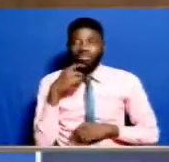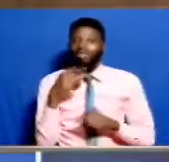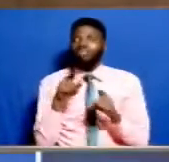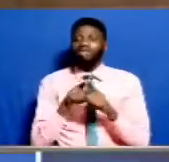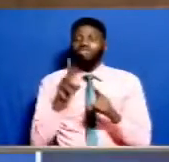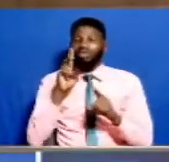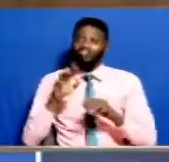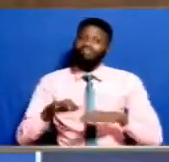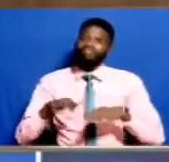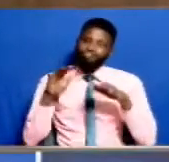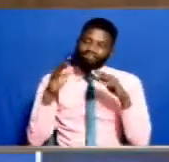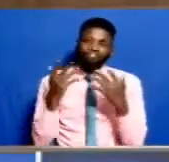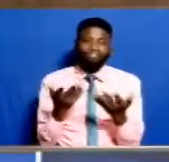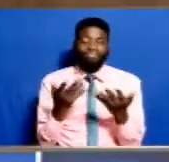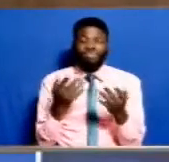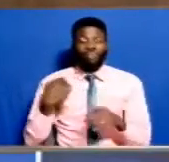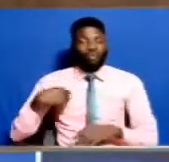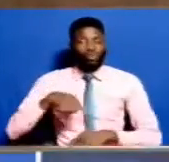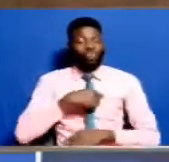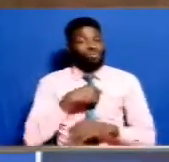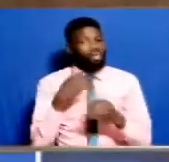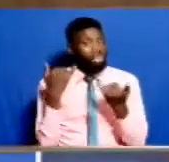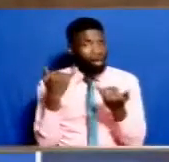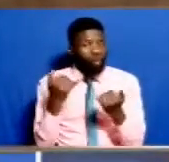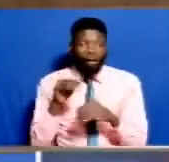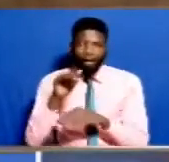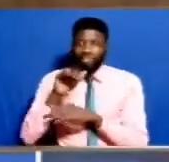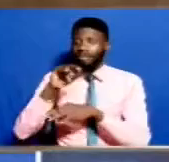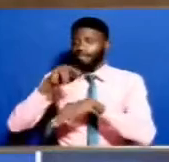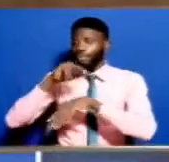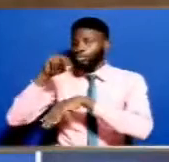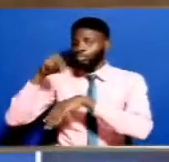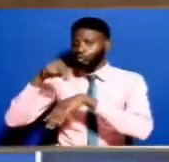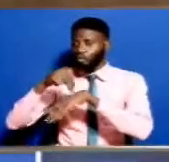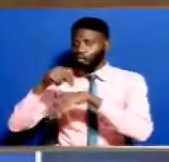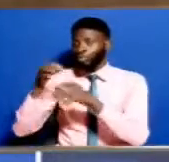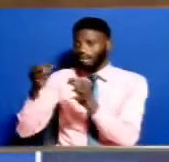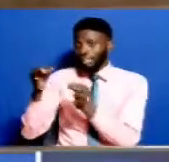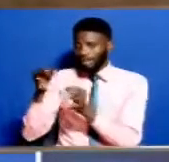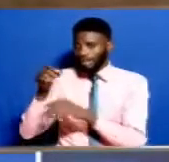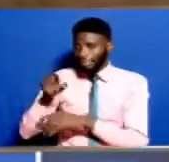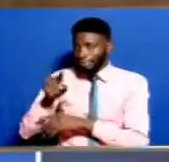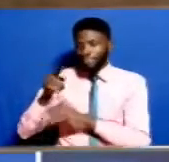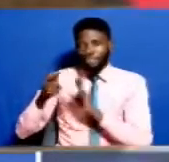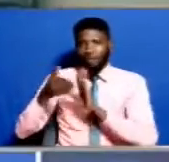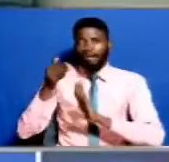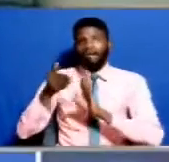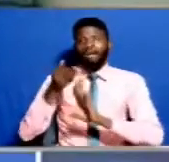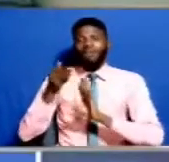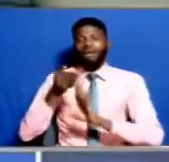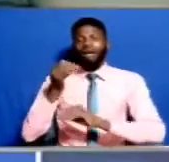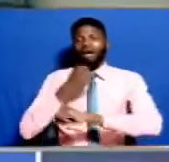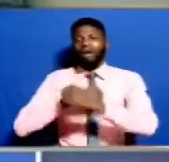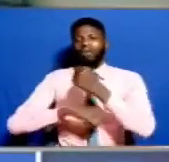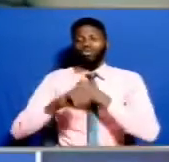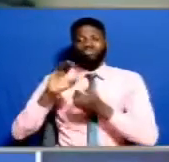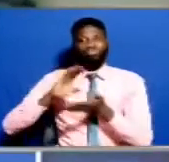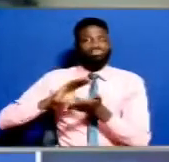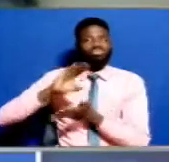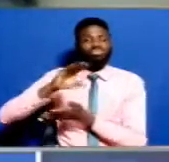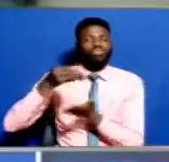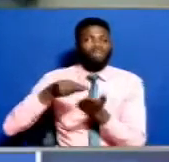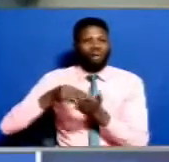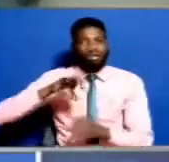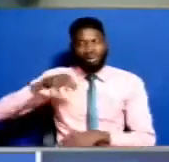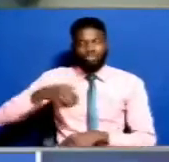service delivery to Kenyans. We therefore call upon the National Treasury to fast track the release of funds to counties. Huku wakisema kiwango